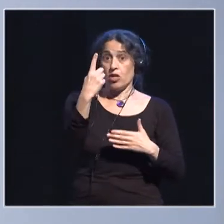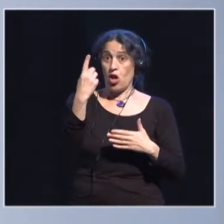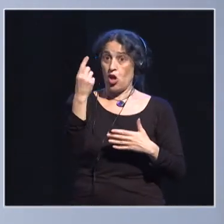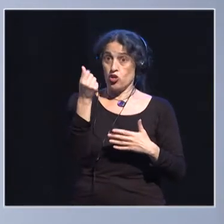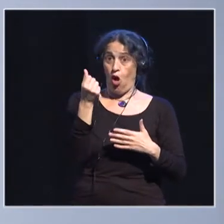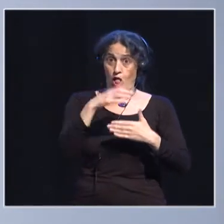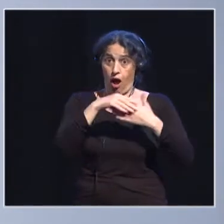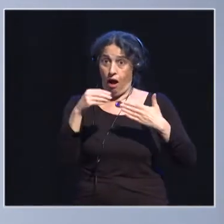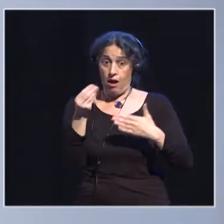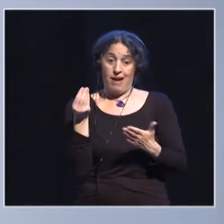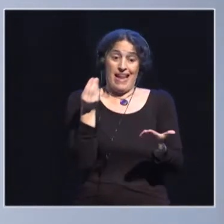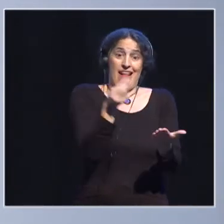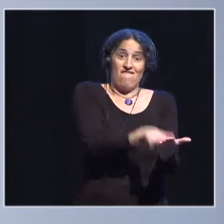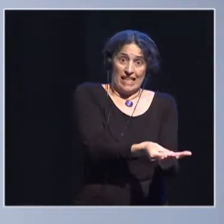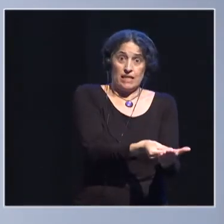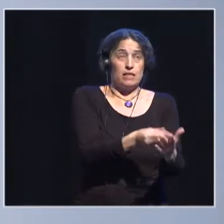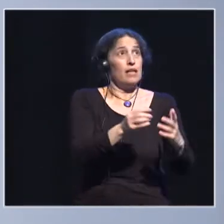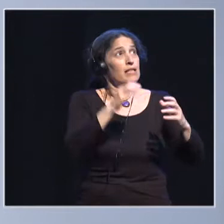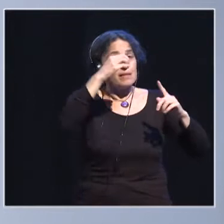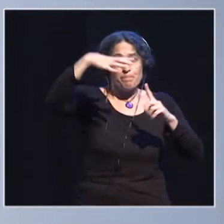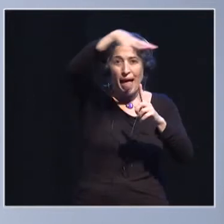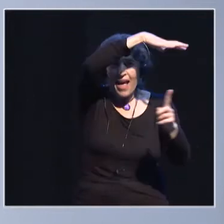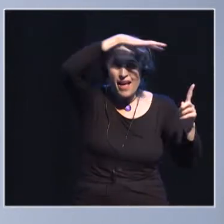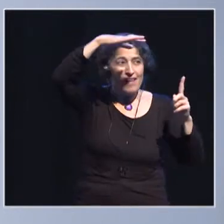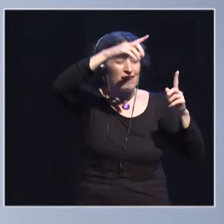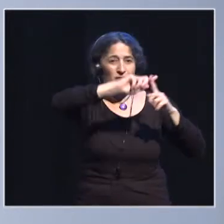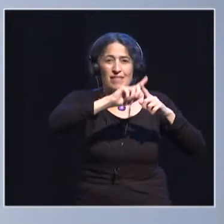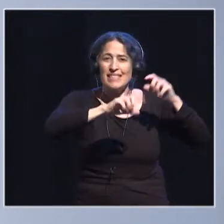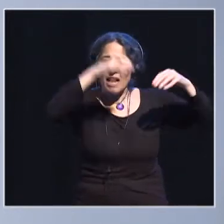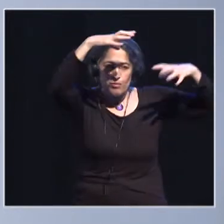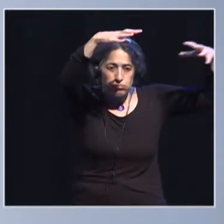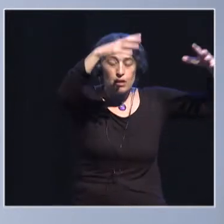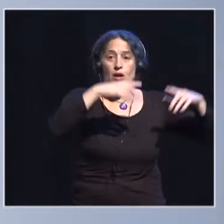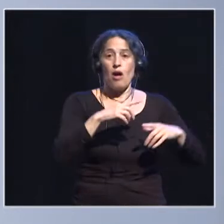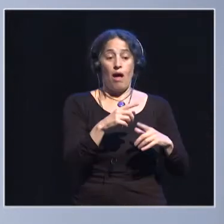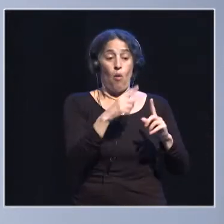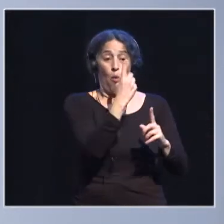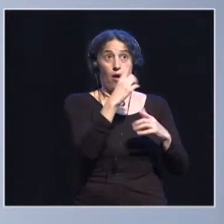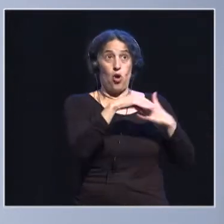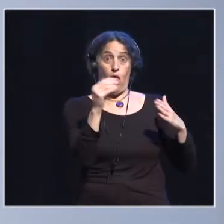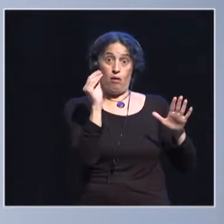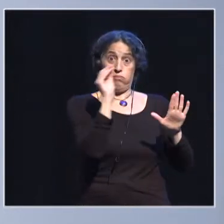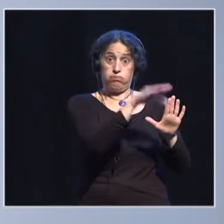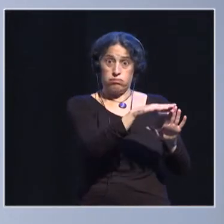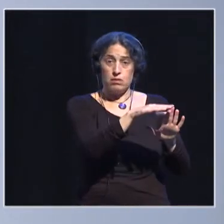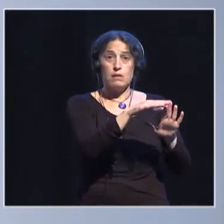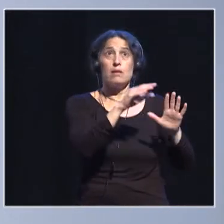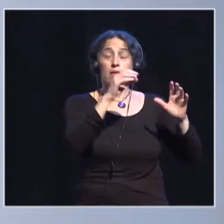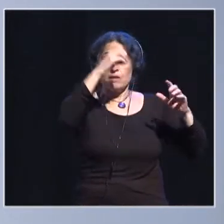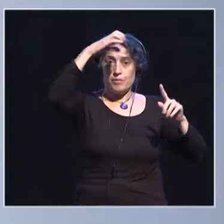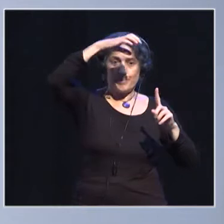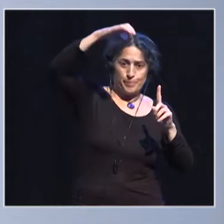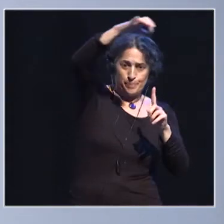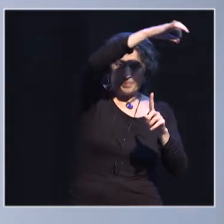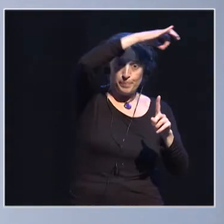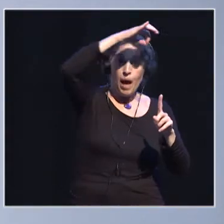are generated economically through services on the ground. And that is not exclusive to Europe. That, for me,